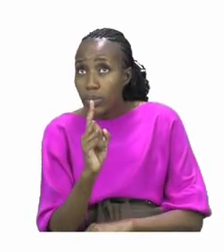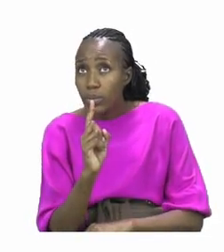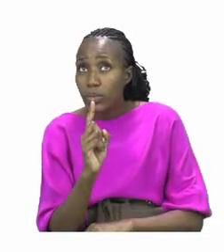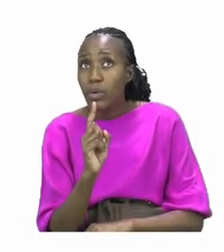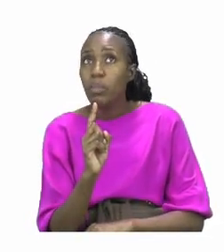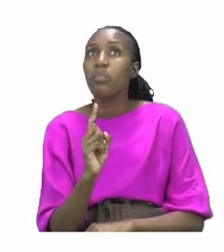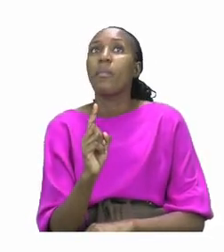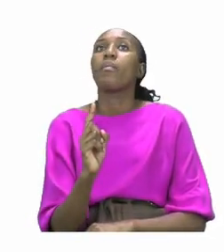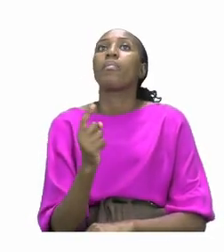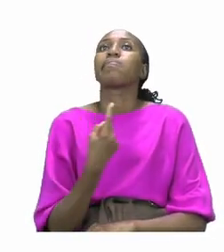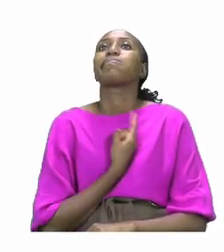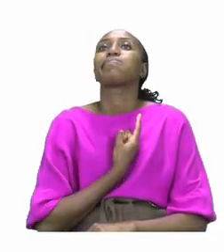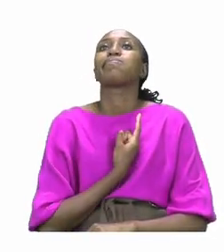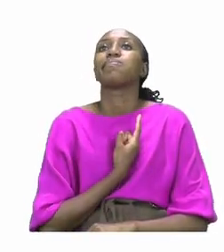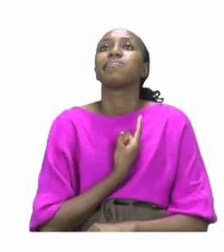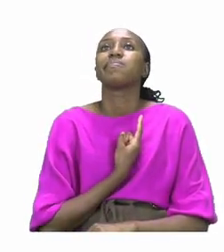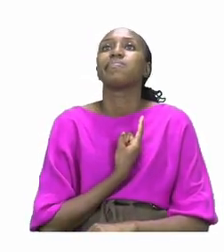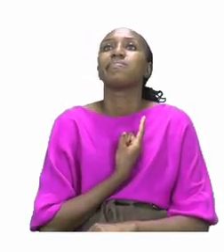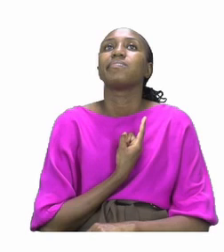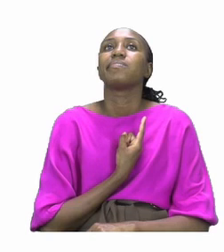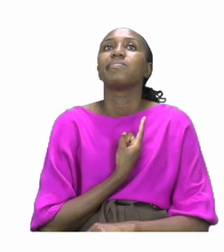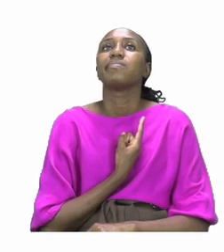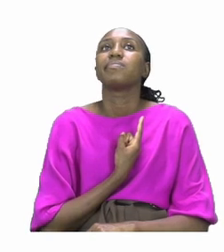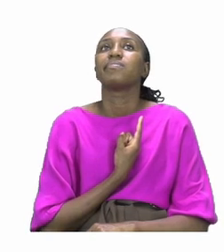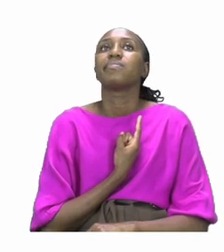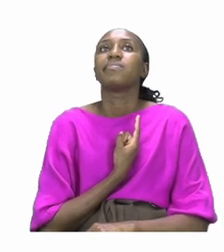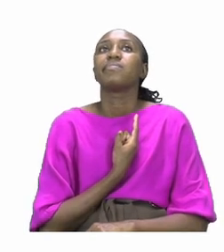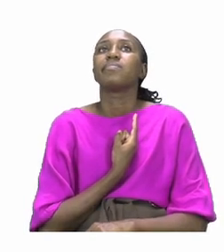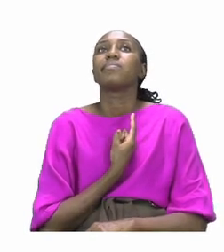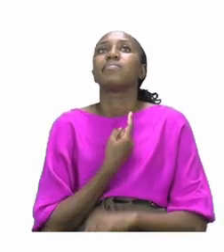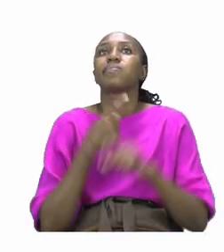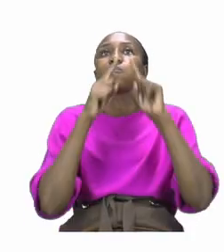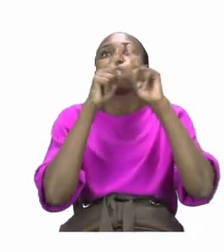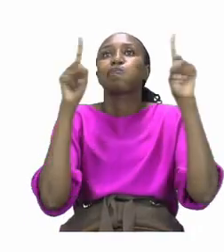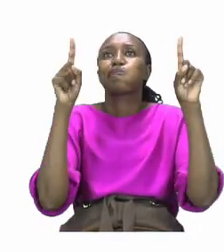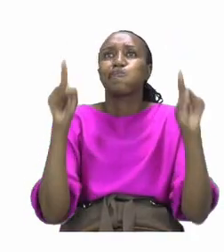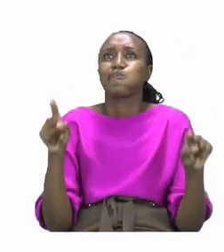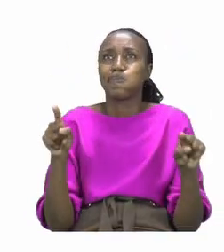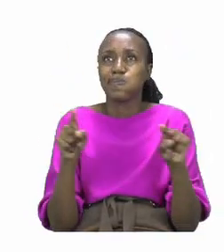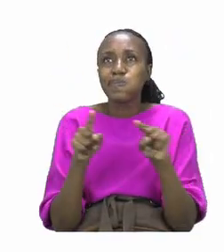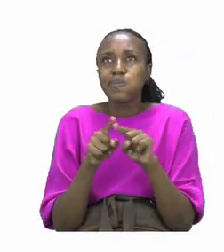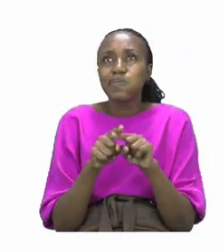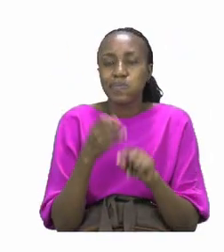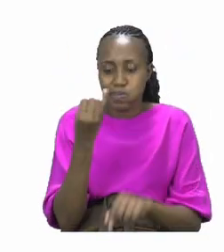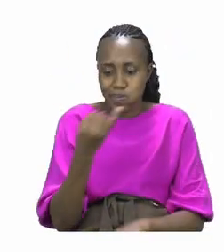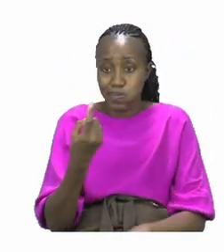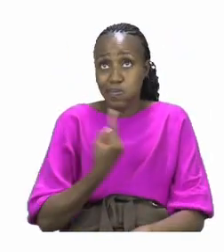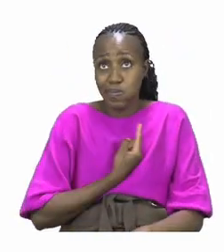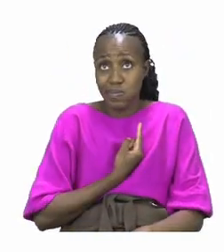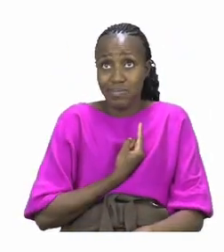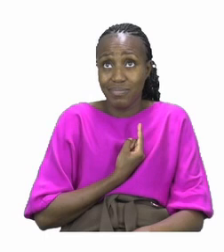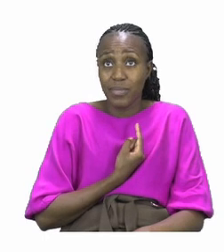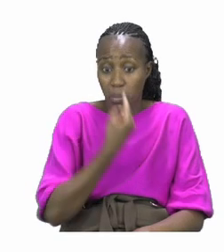ourselves. So that big block there is for you to draw yourself. Now you can draw just